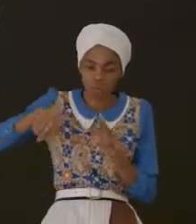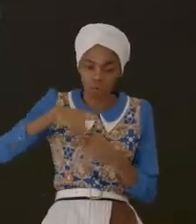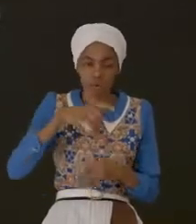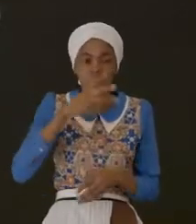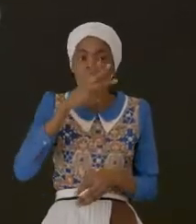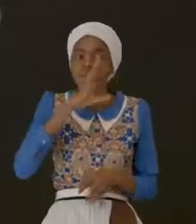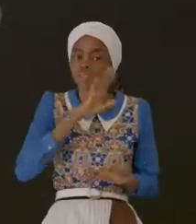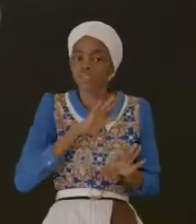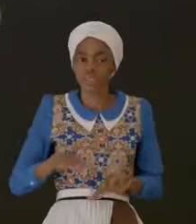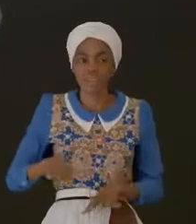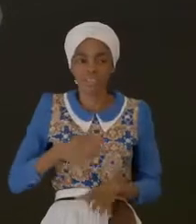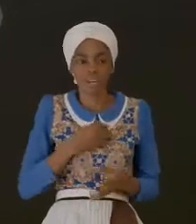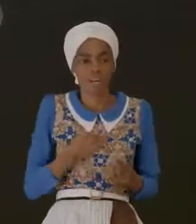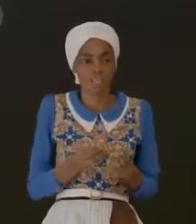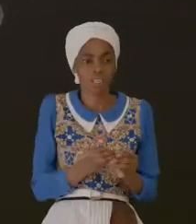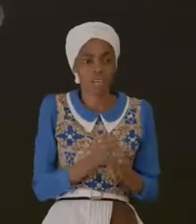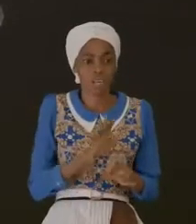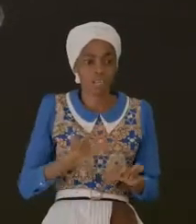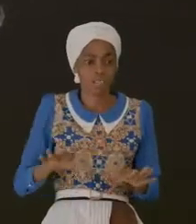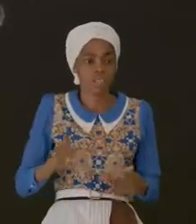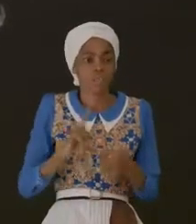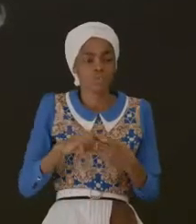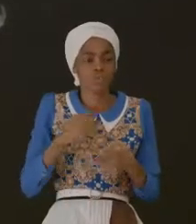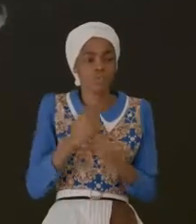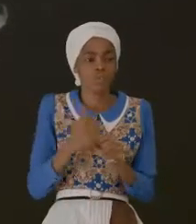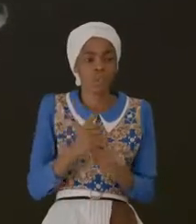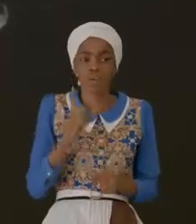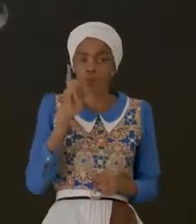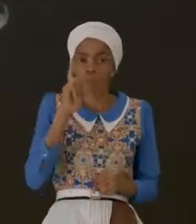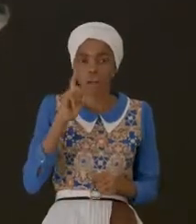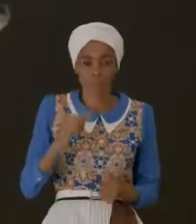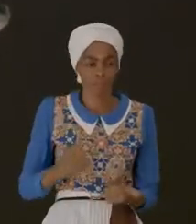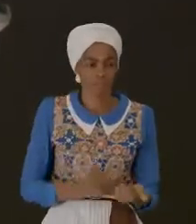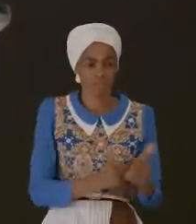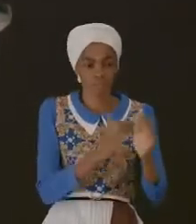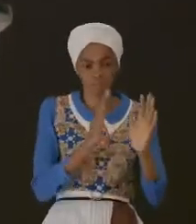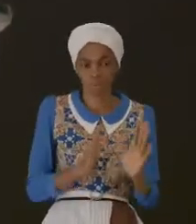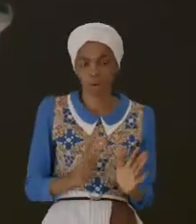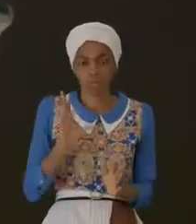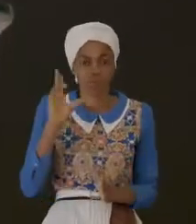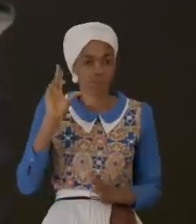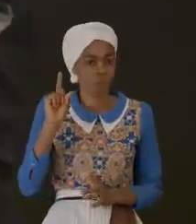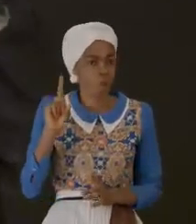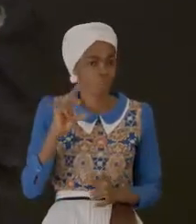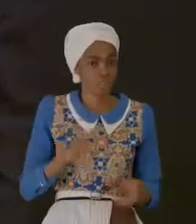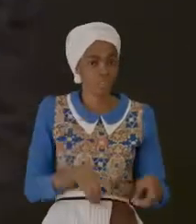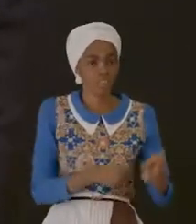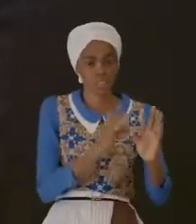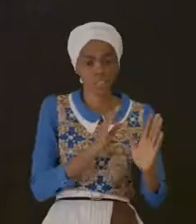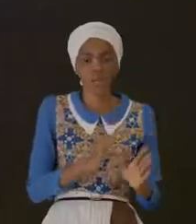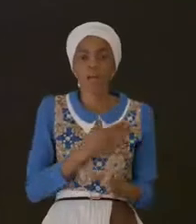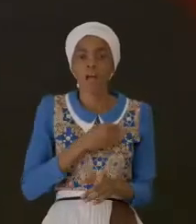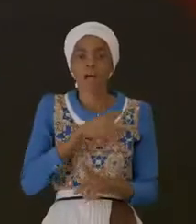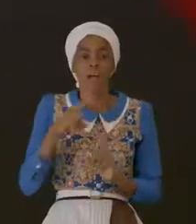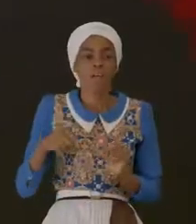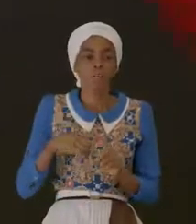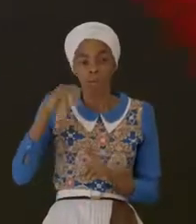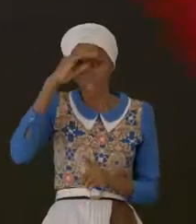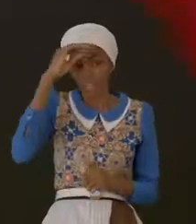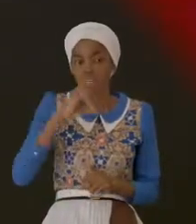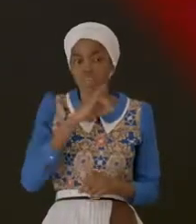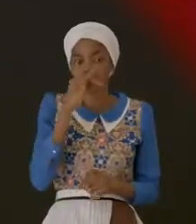make one personalized one follower one disciple and when he is